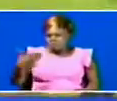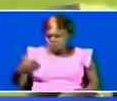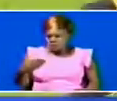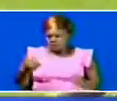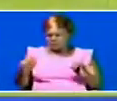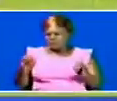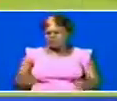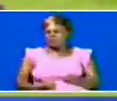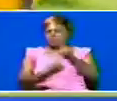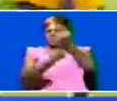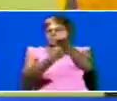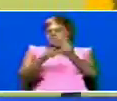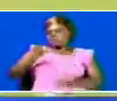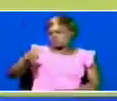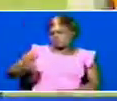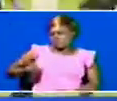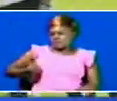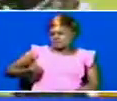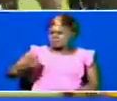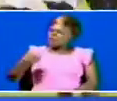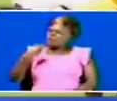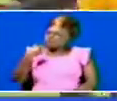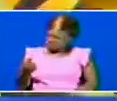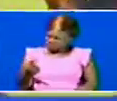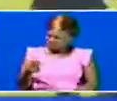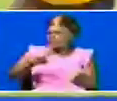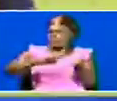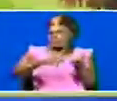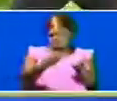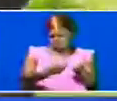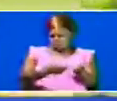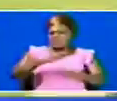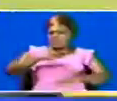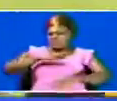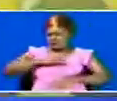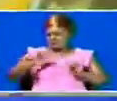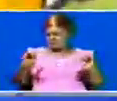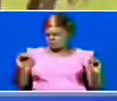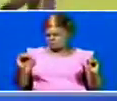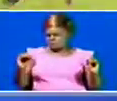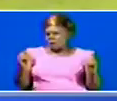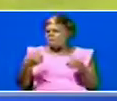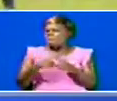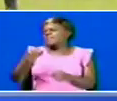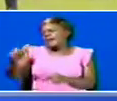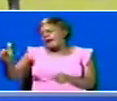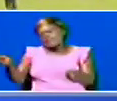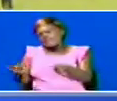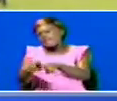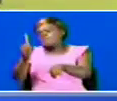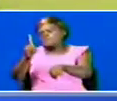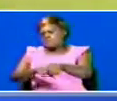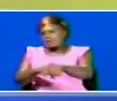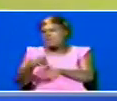the Lionesses whenever possible. All right, so you say resources are an issue, but yet at the same time,